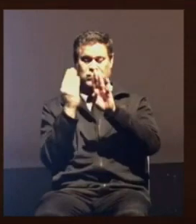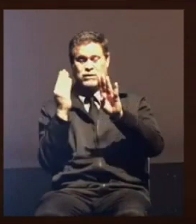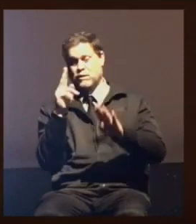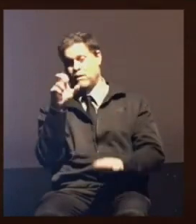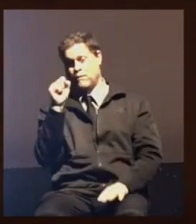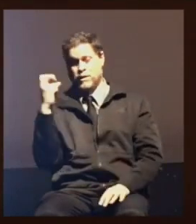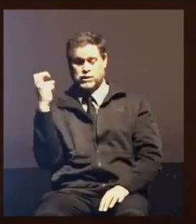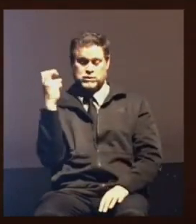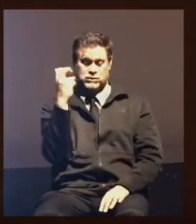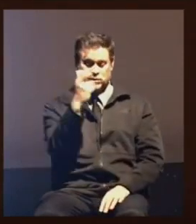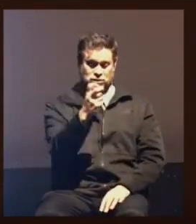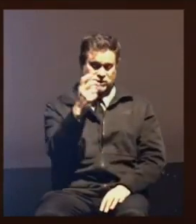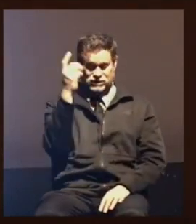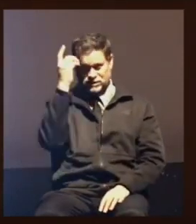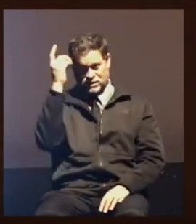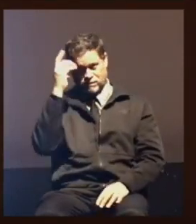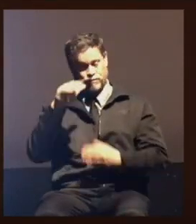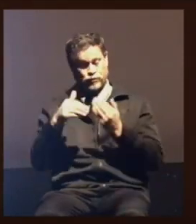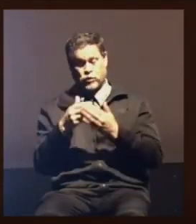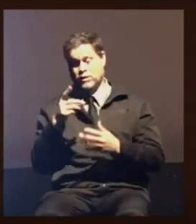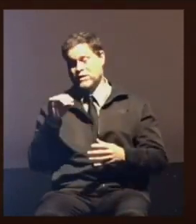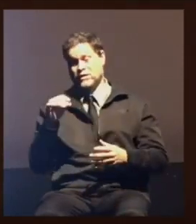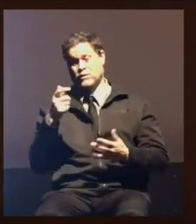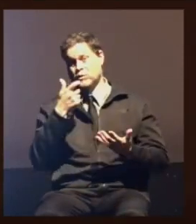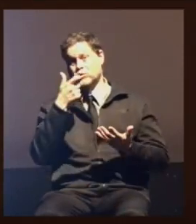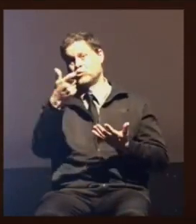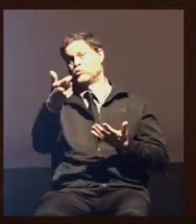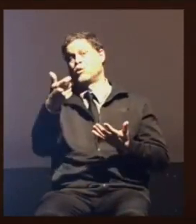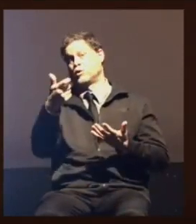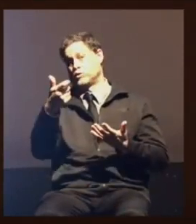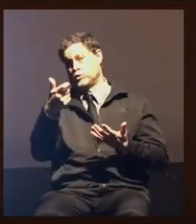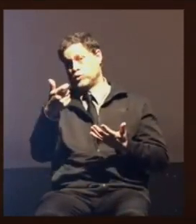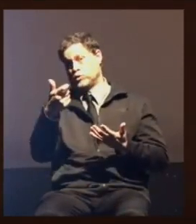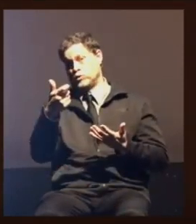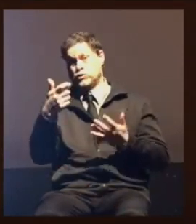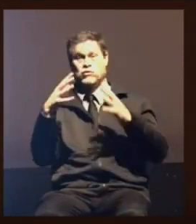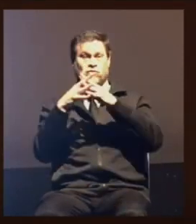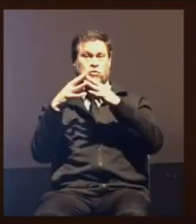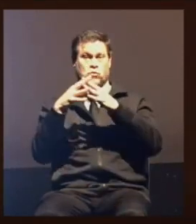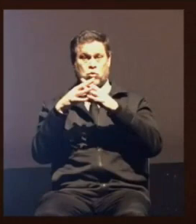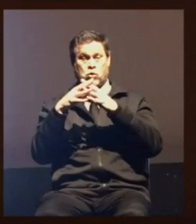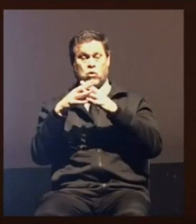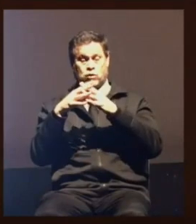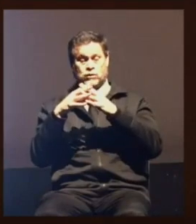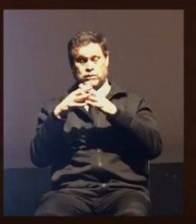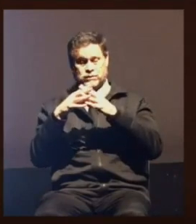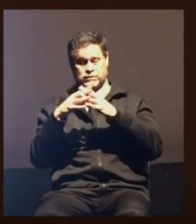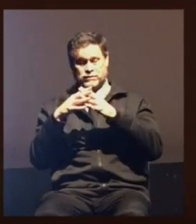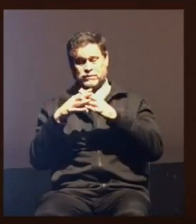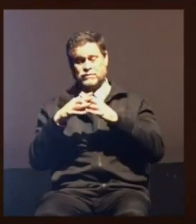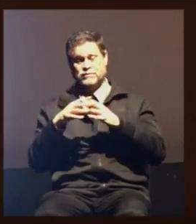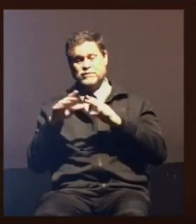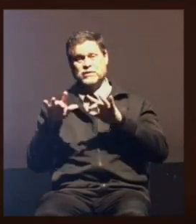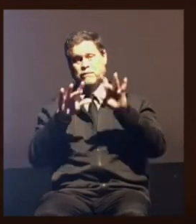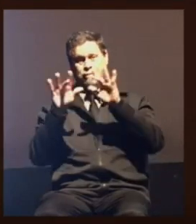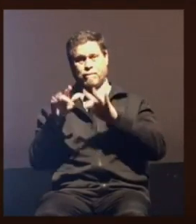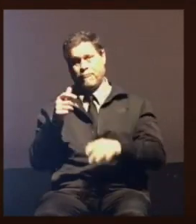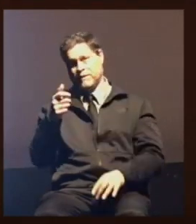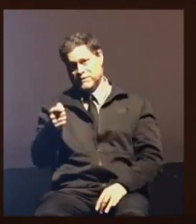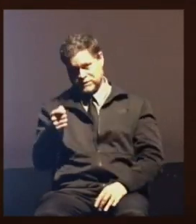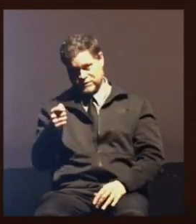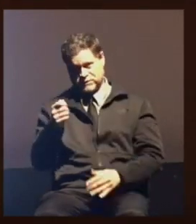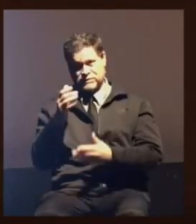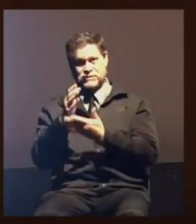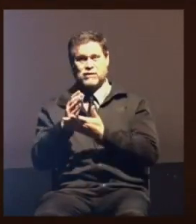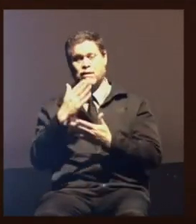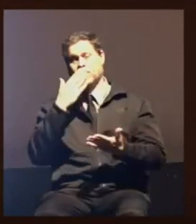way to Dallas, and all he did was watch football tape and stop at bad